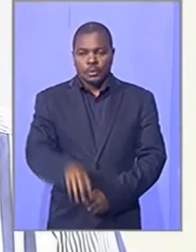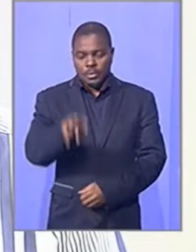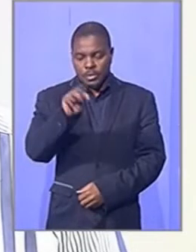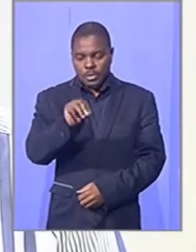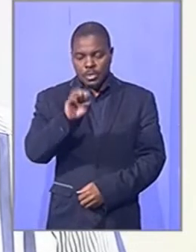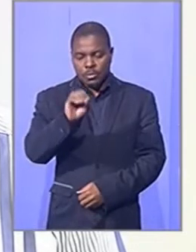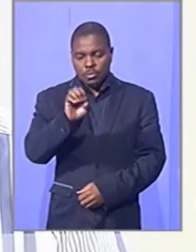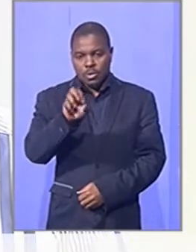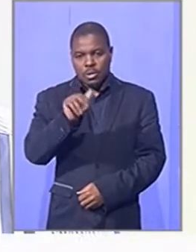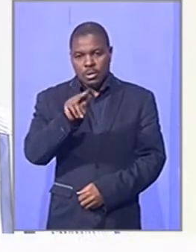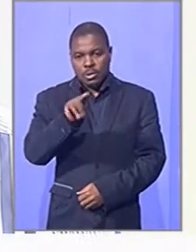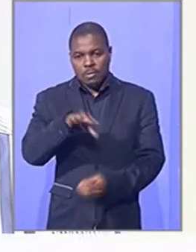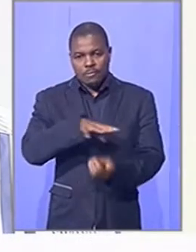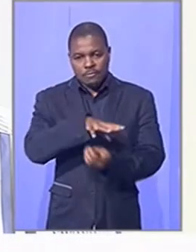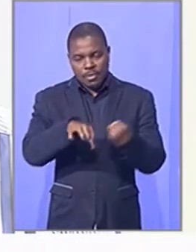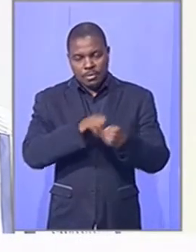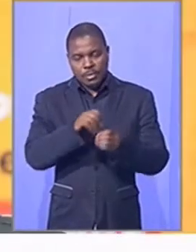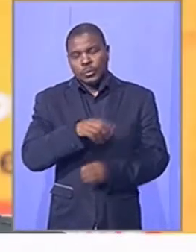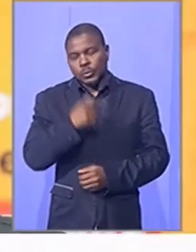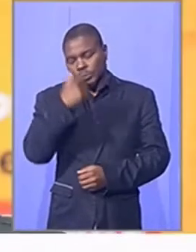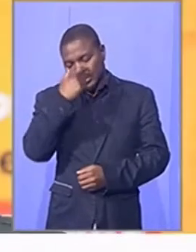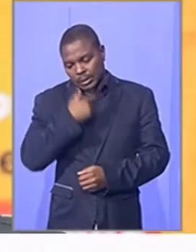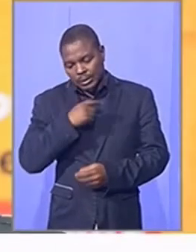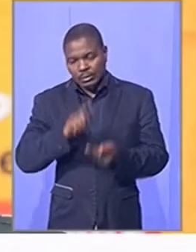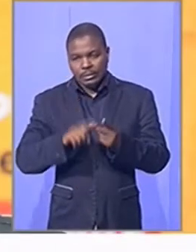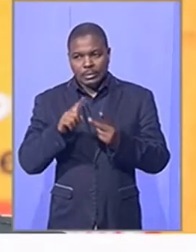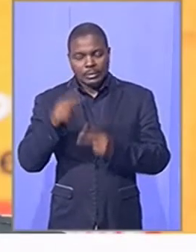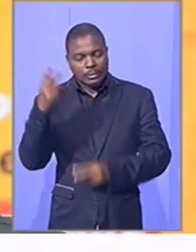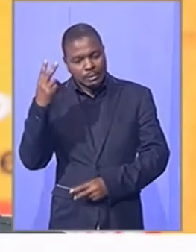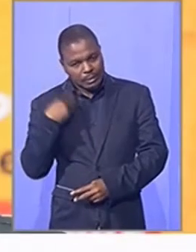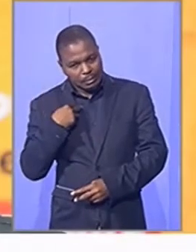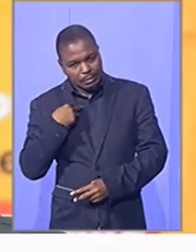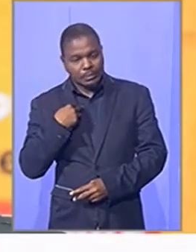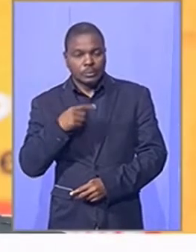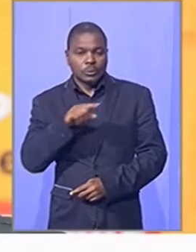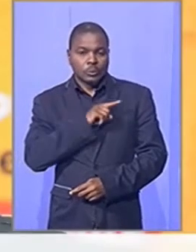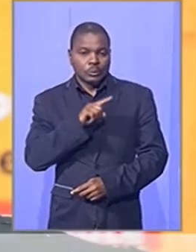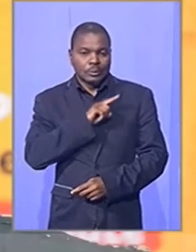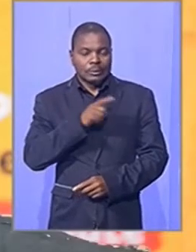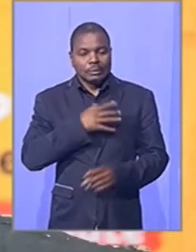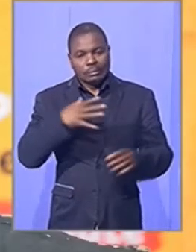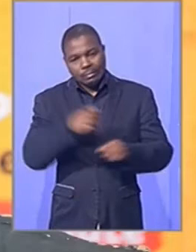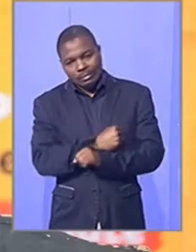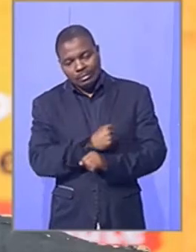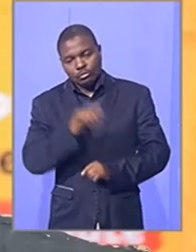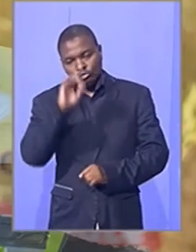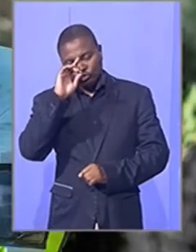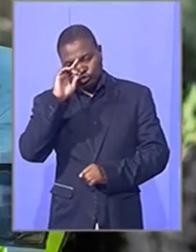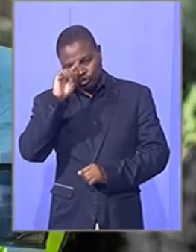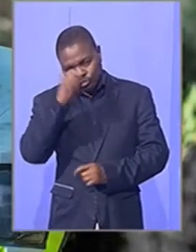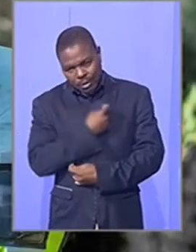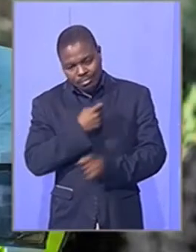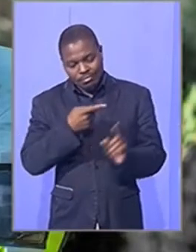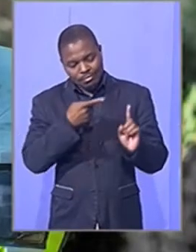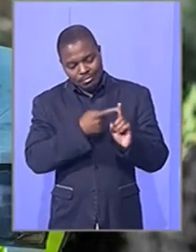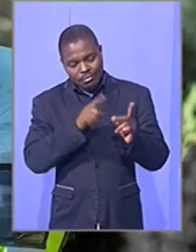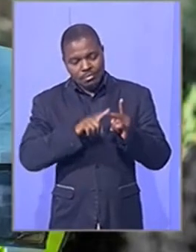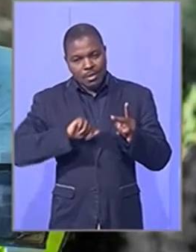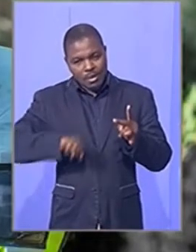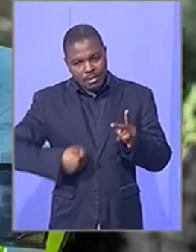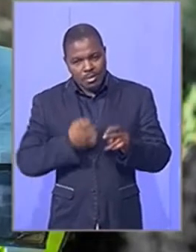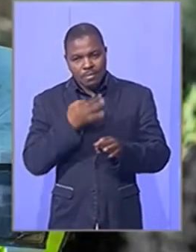extremely saddened and disappointed over the untimely demise of their son, husband and